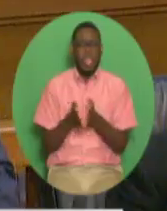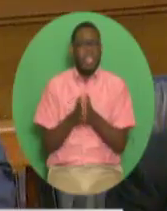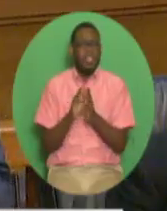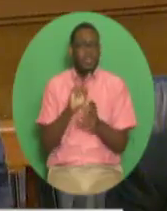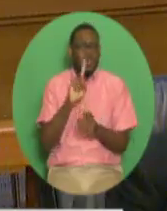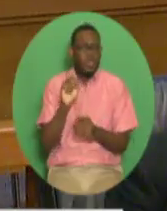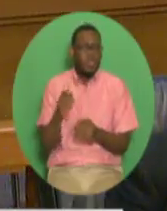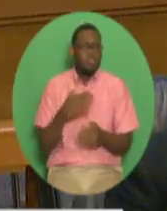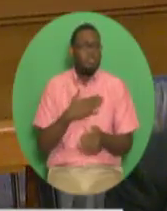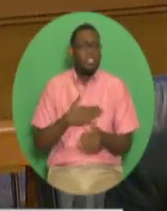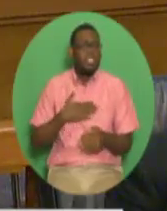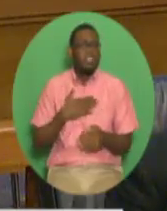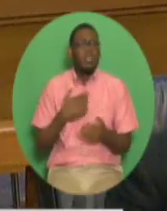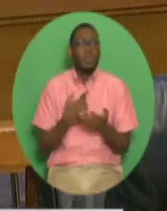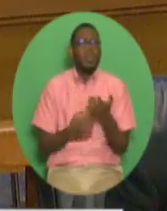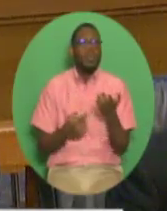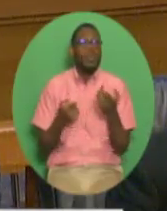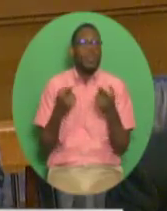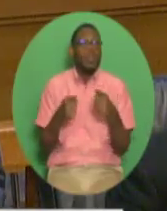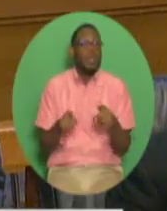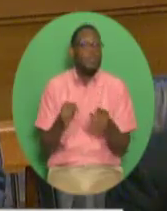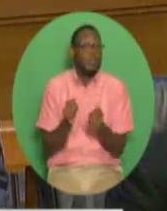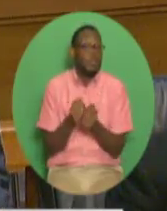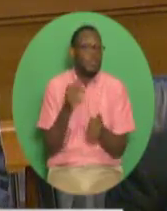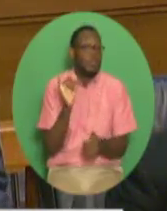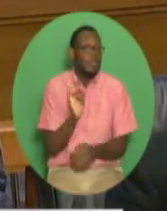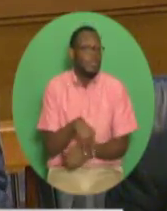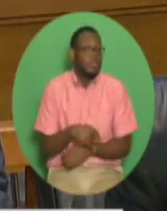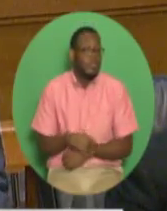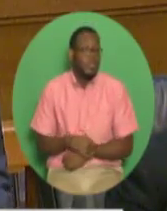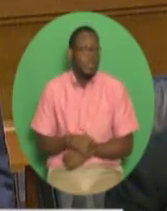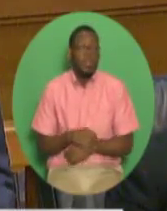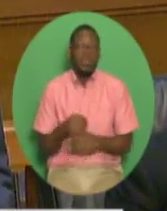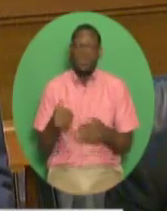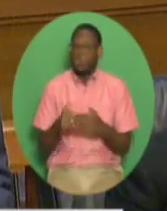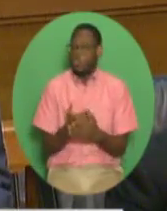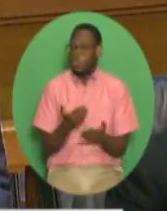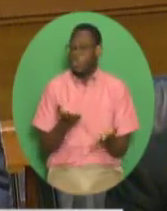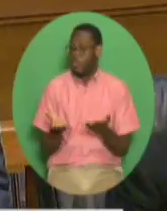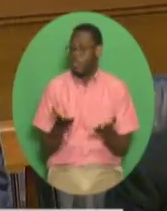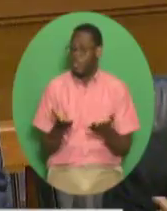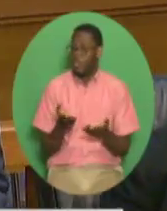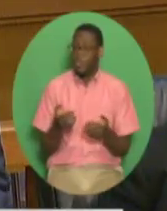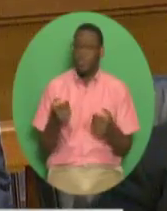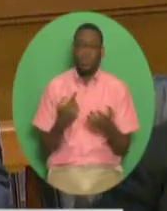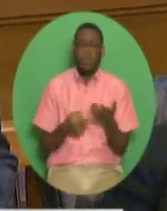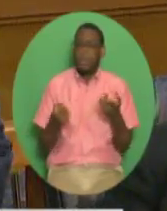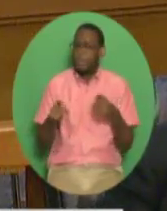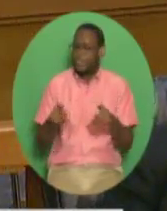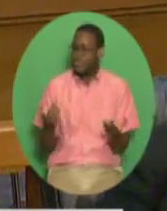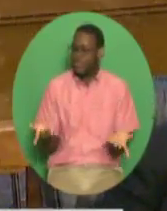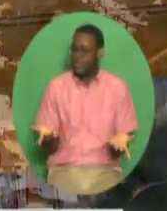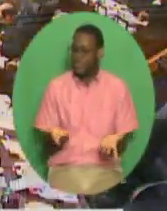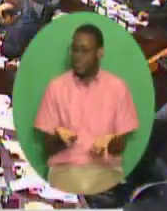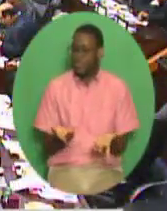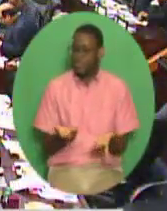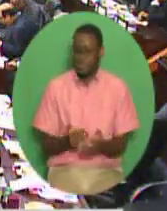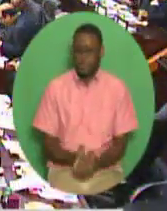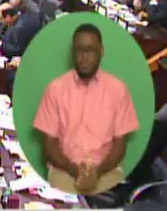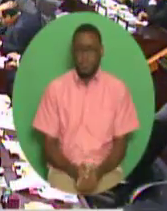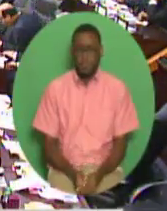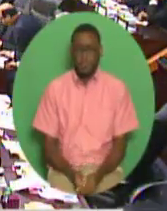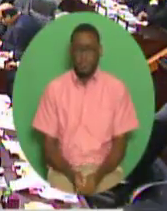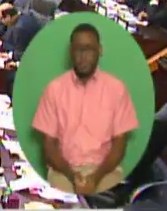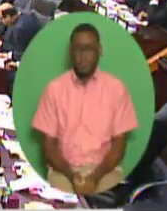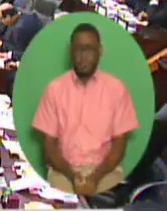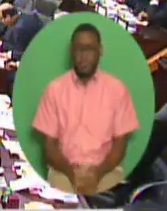the status of these services. Would the member give way? Sure. Thank you very much. Thank you